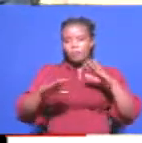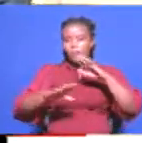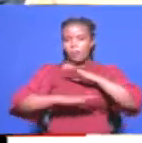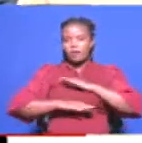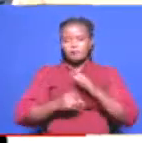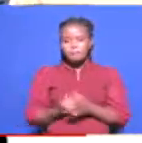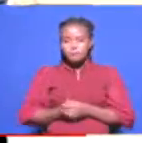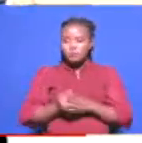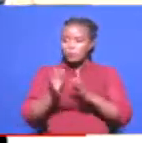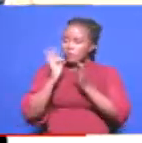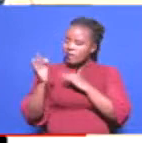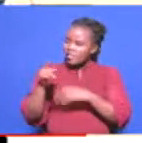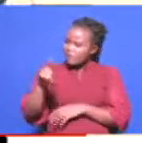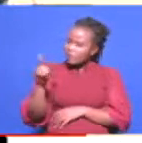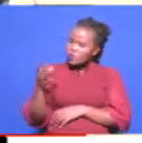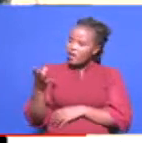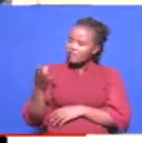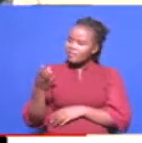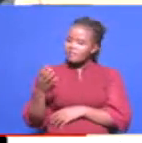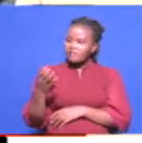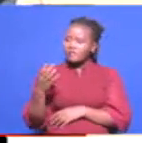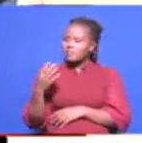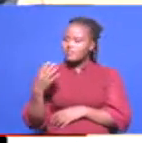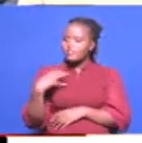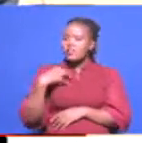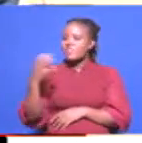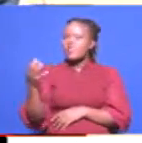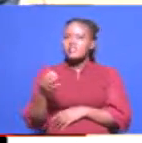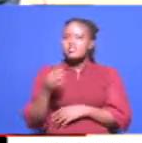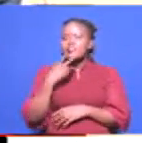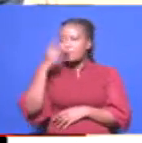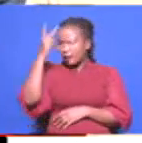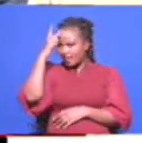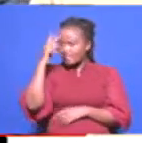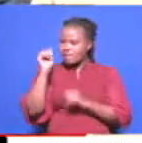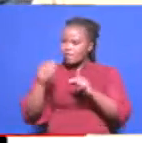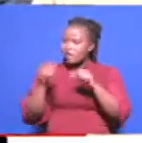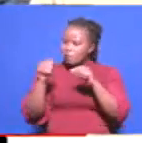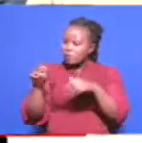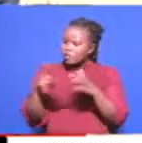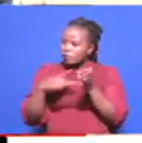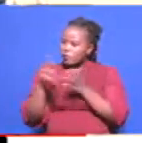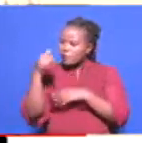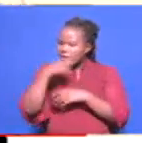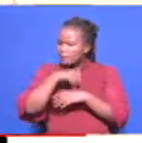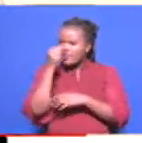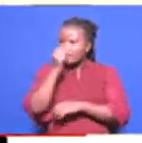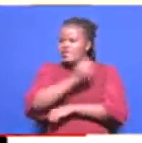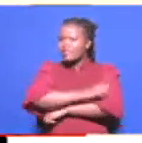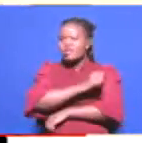middle level Kenyan who can afford a private school, instead of going